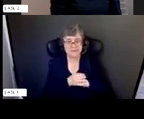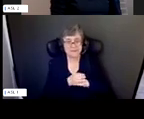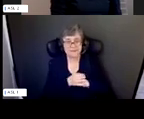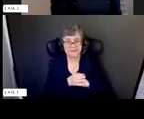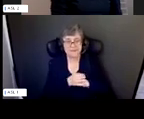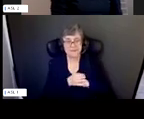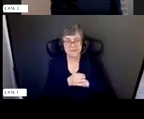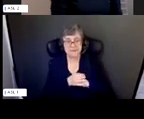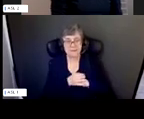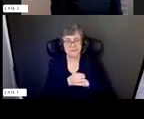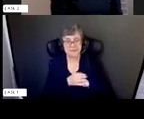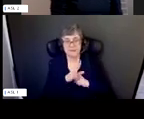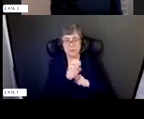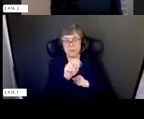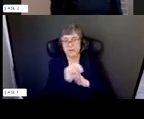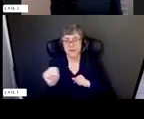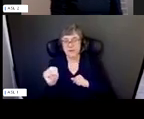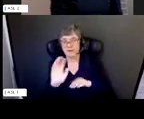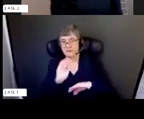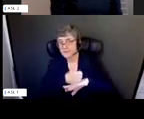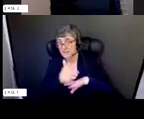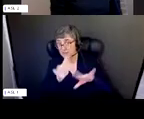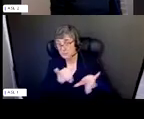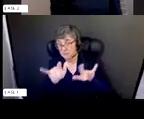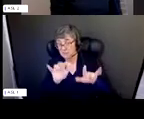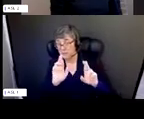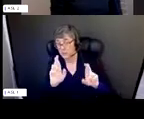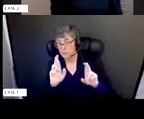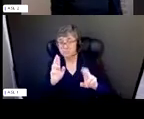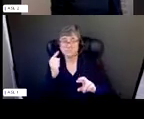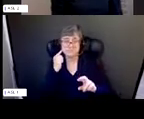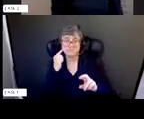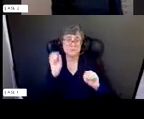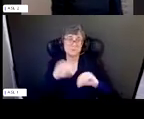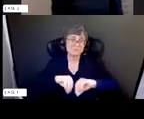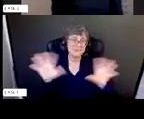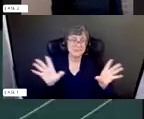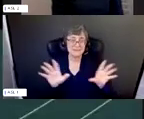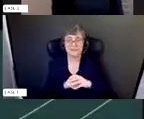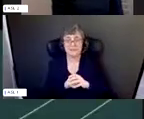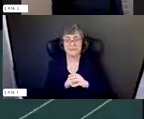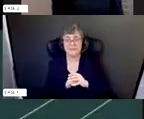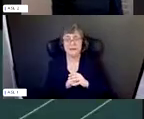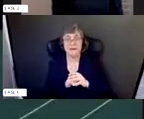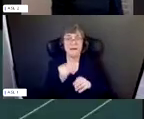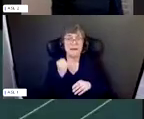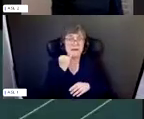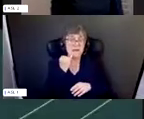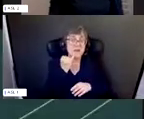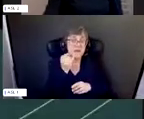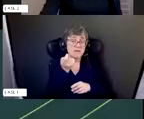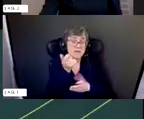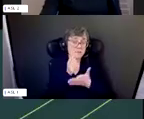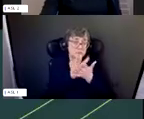recording. We're going to cross our fingers that the sound comes through nice and clear. If there is a little bit of